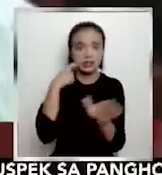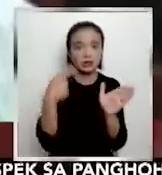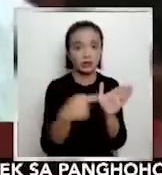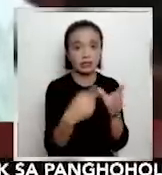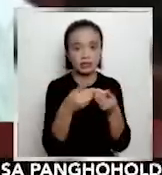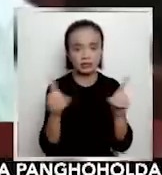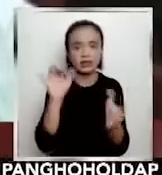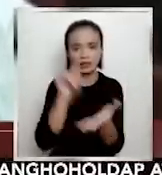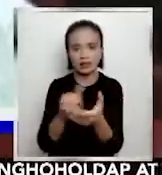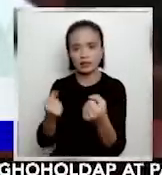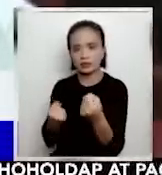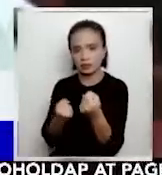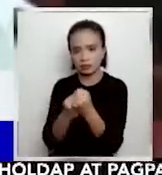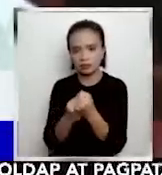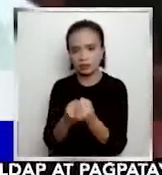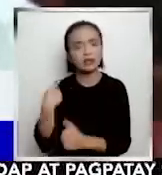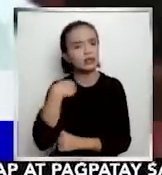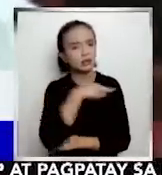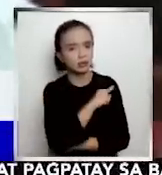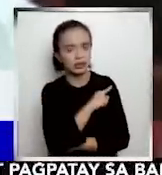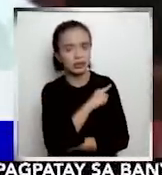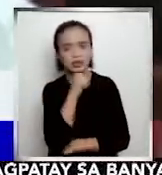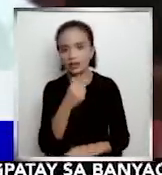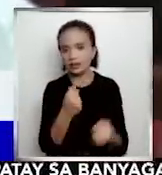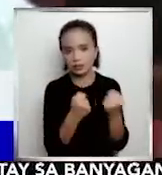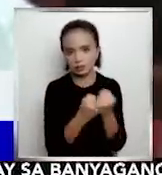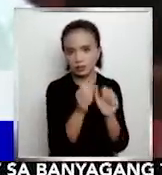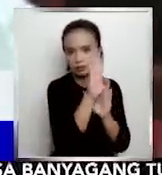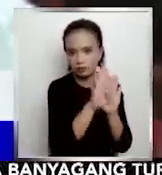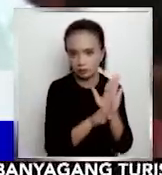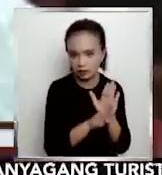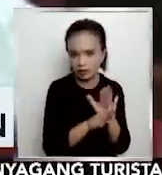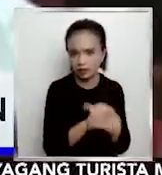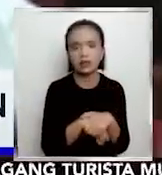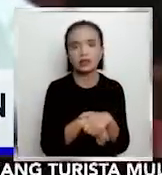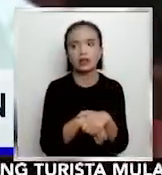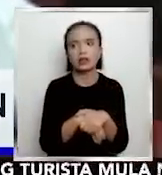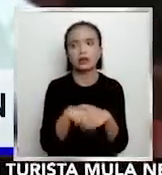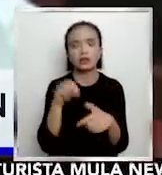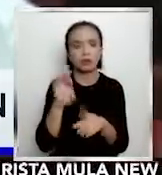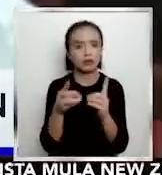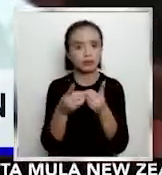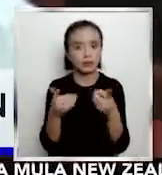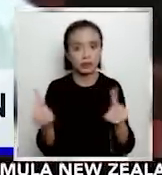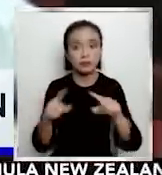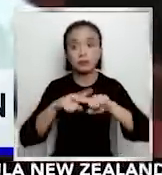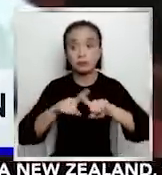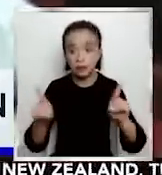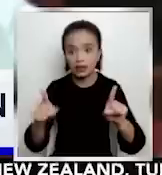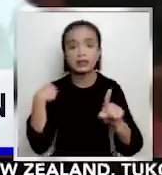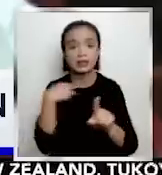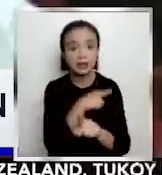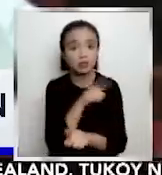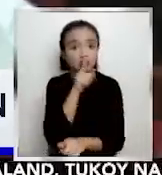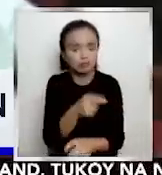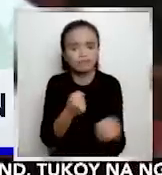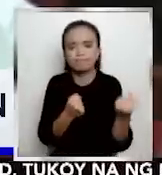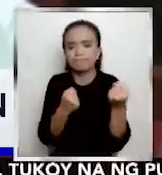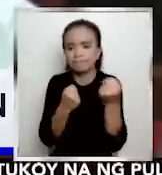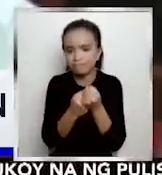are not supportive of the bill on absolute divorce, but we are actually supportive of the